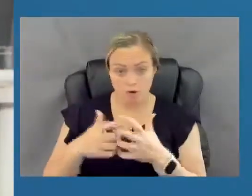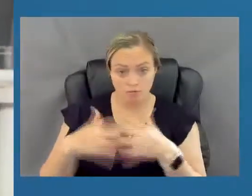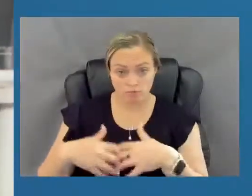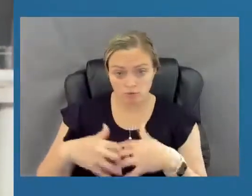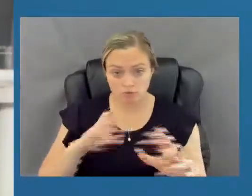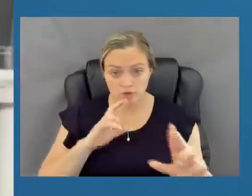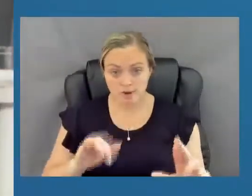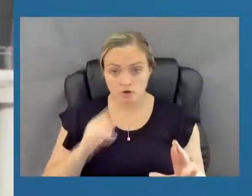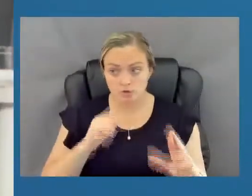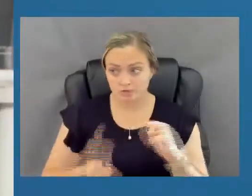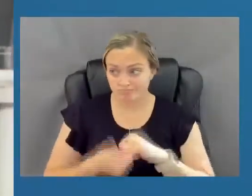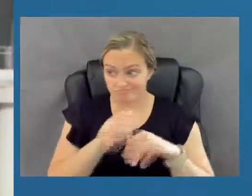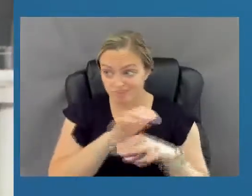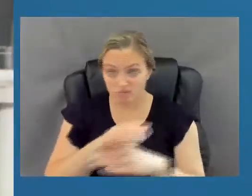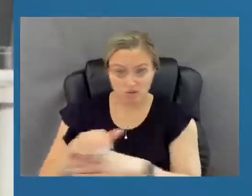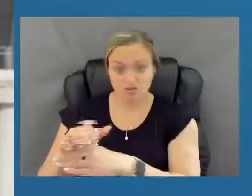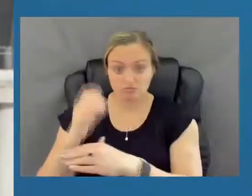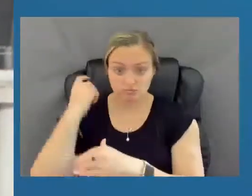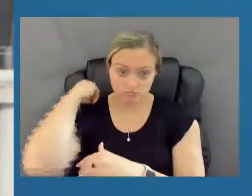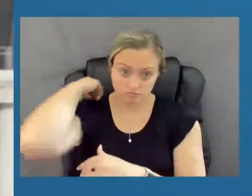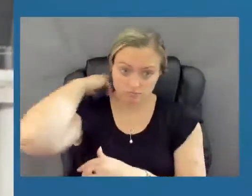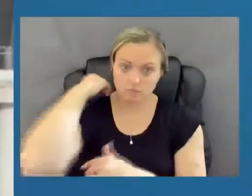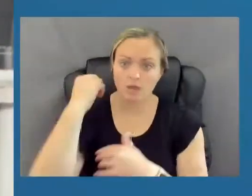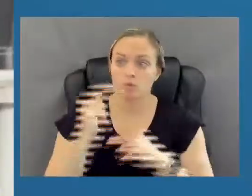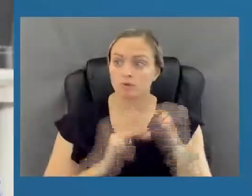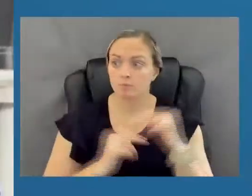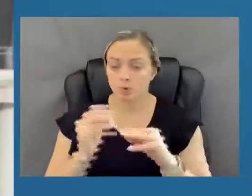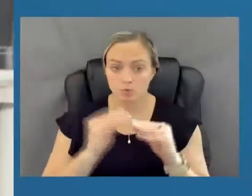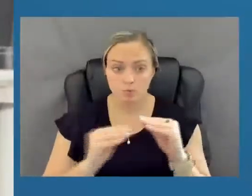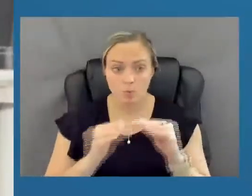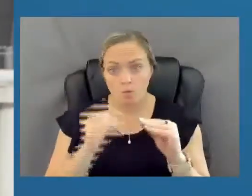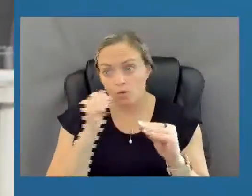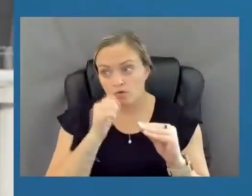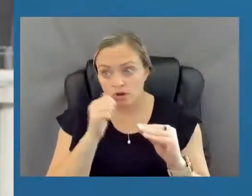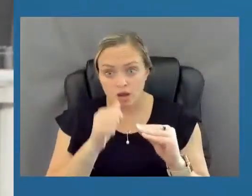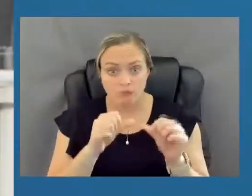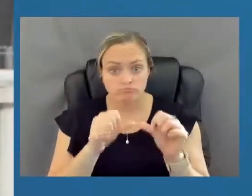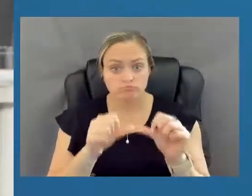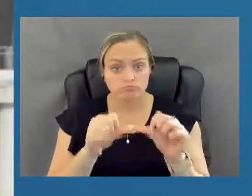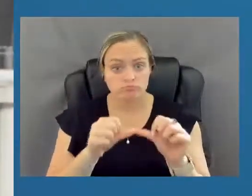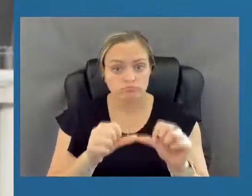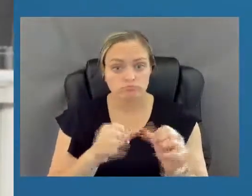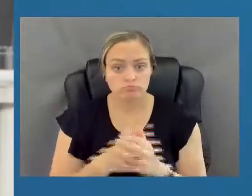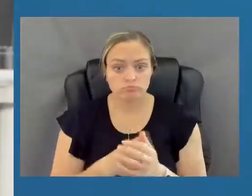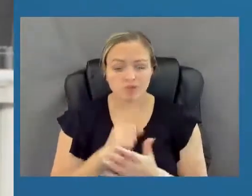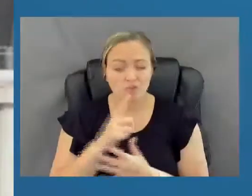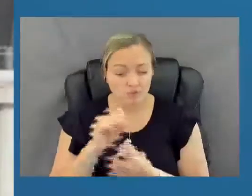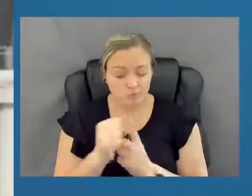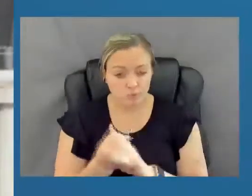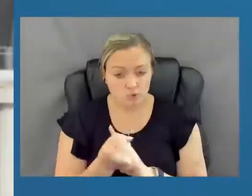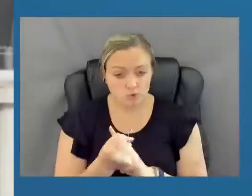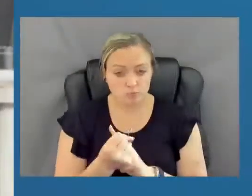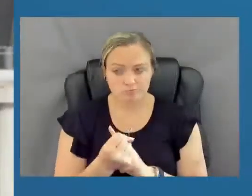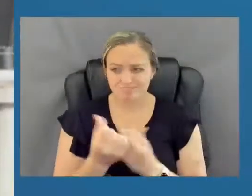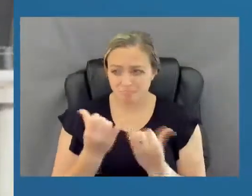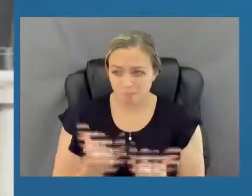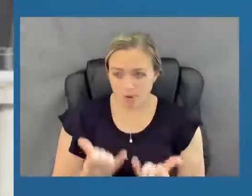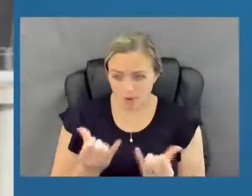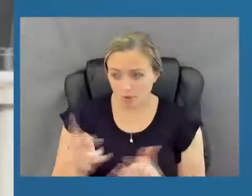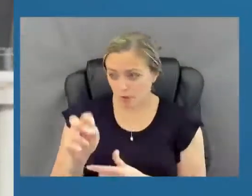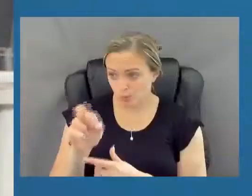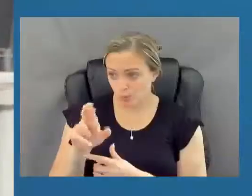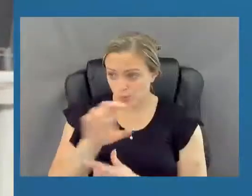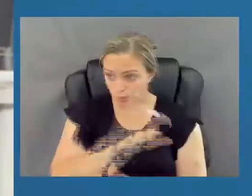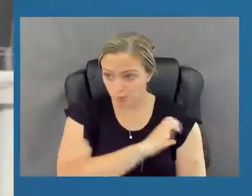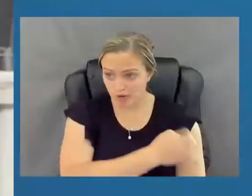every night. And we build more of them every single day. The reality is that modern nuclear energy